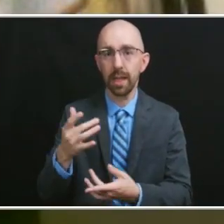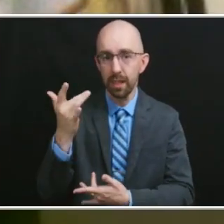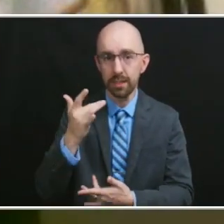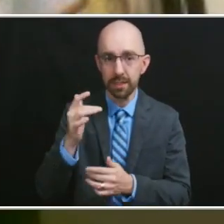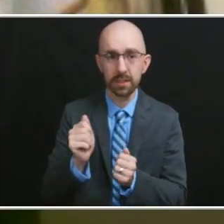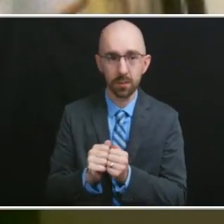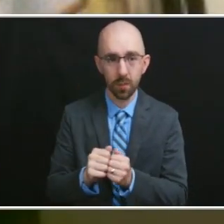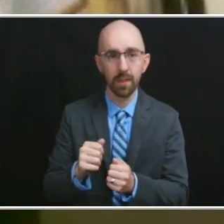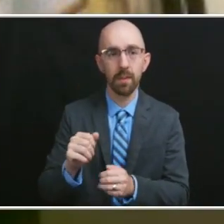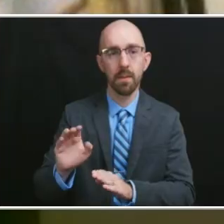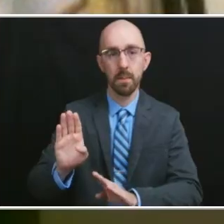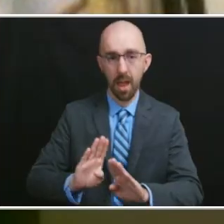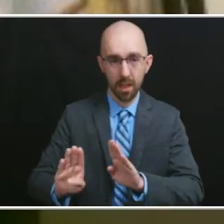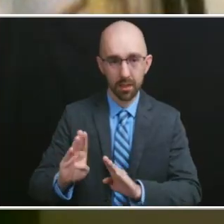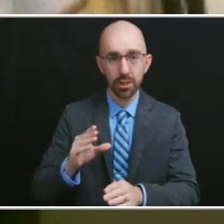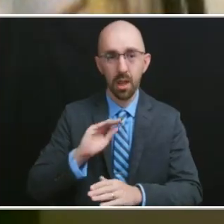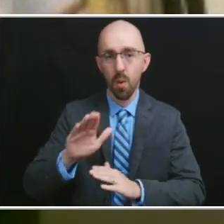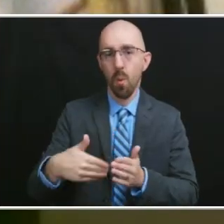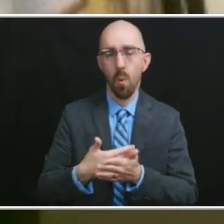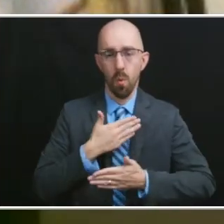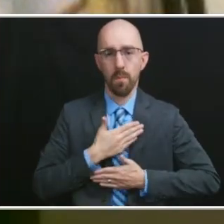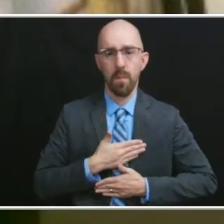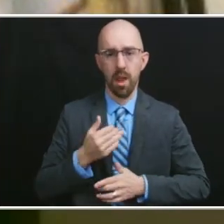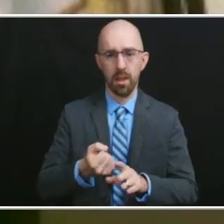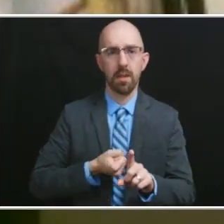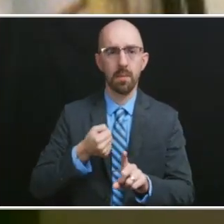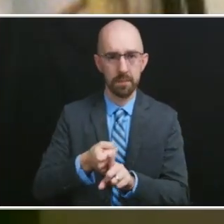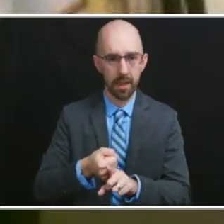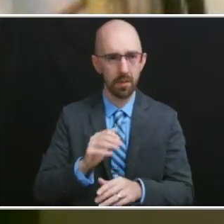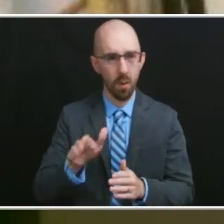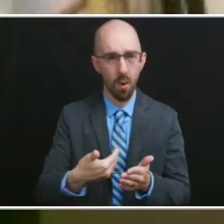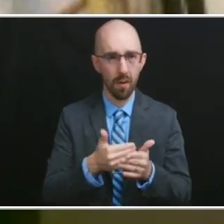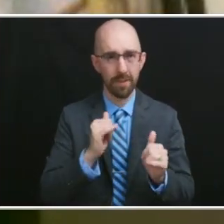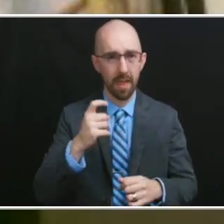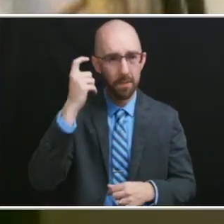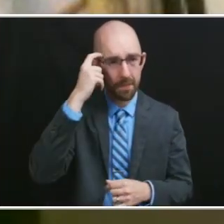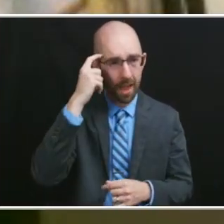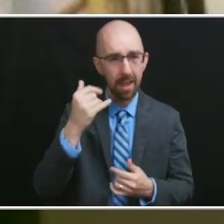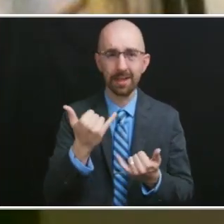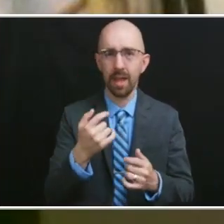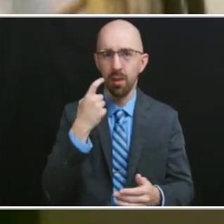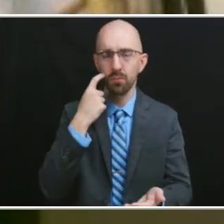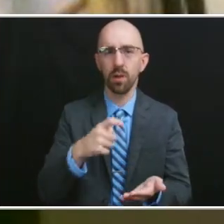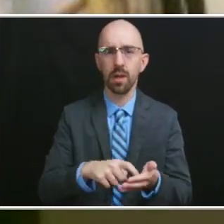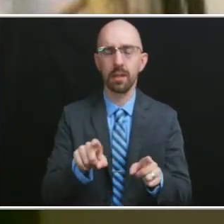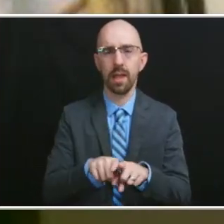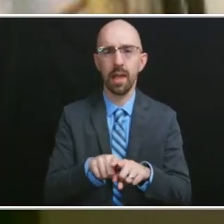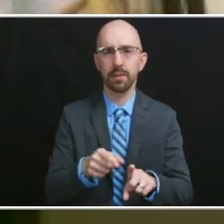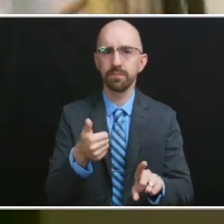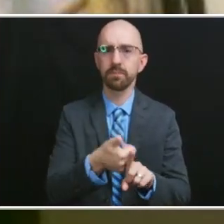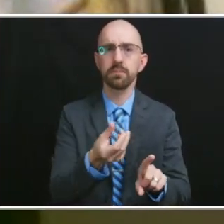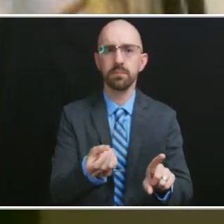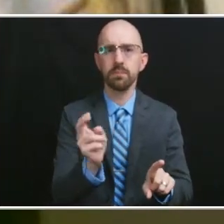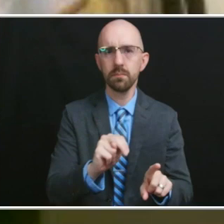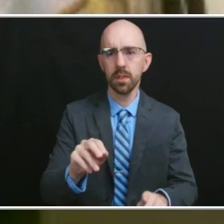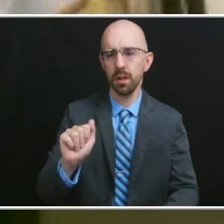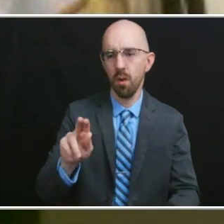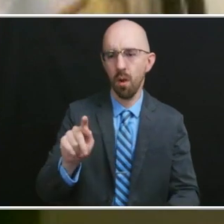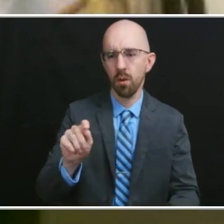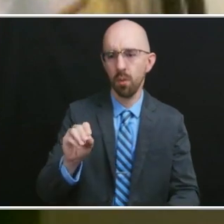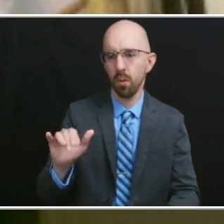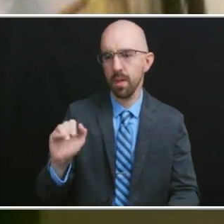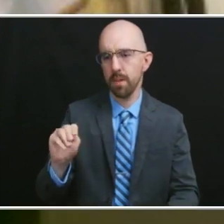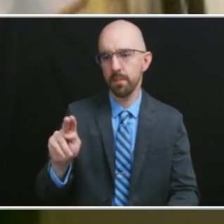known biology and whole body impact. With all this in mind, Sjögren's is now recognized as a distinct autoimmune disorder with